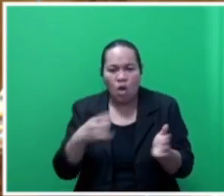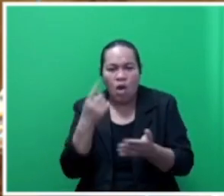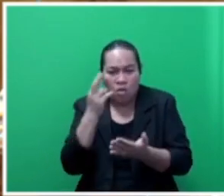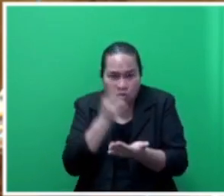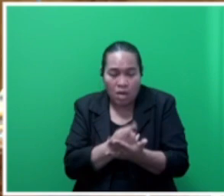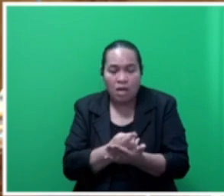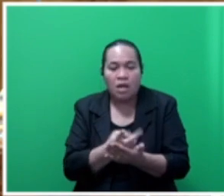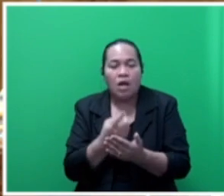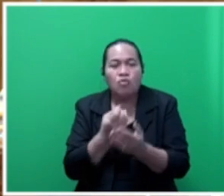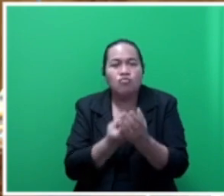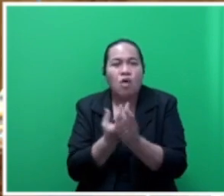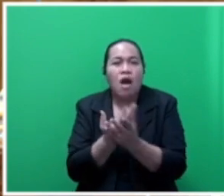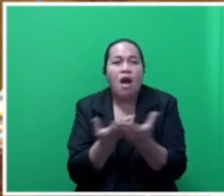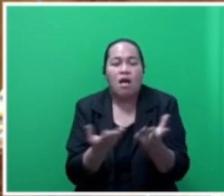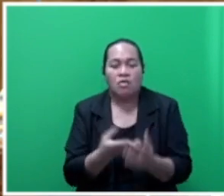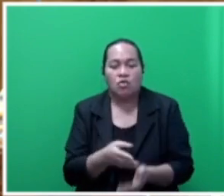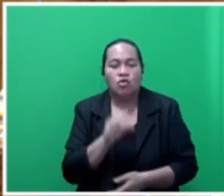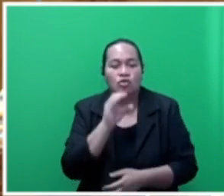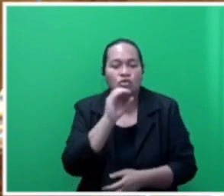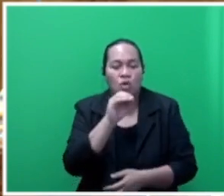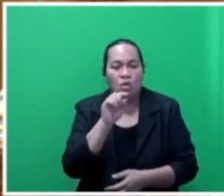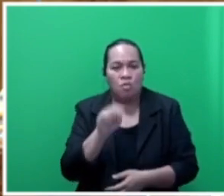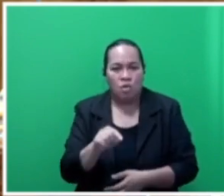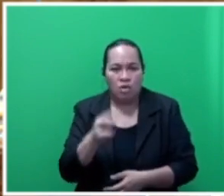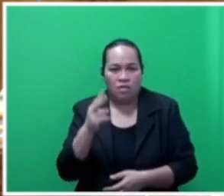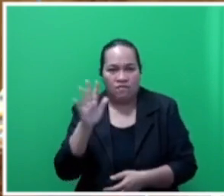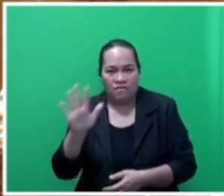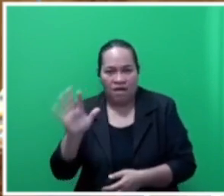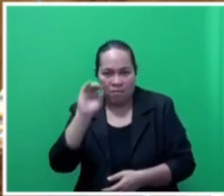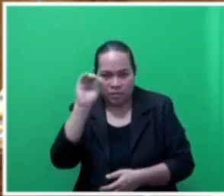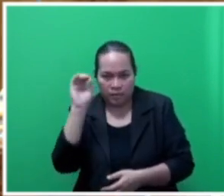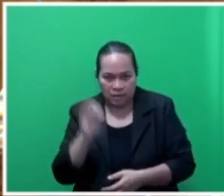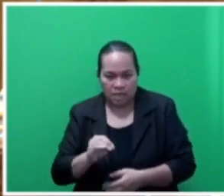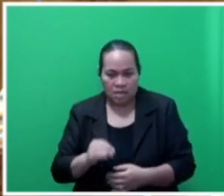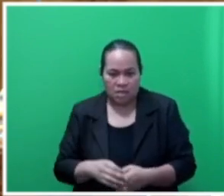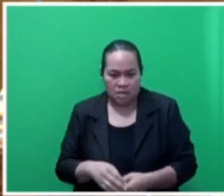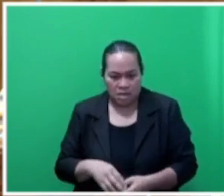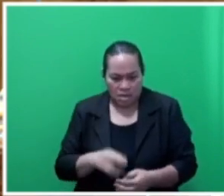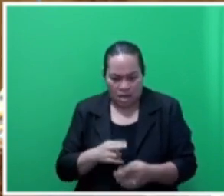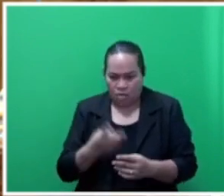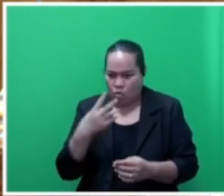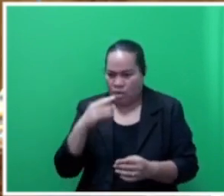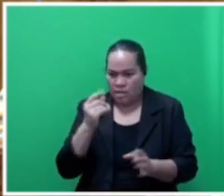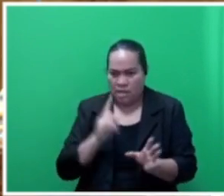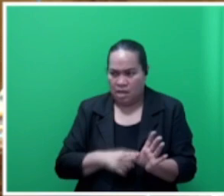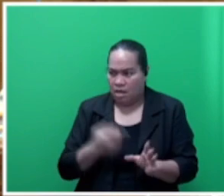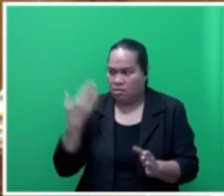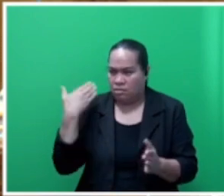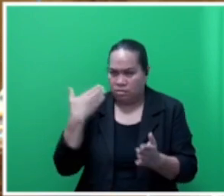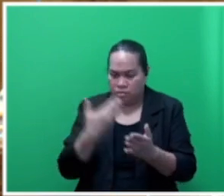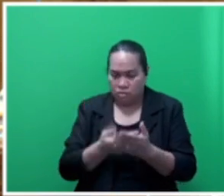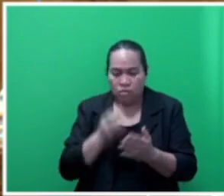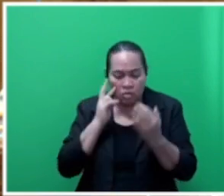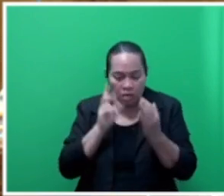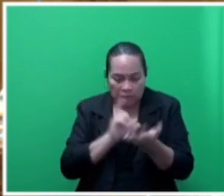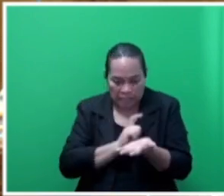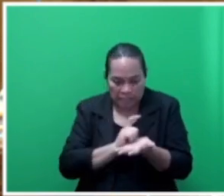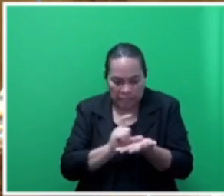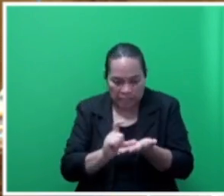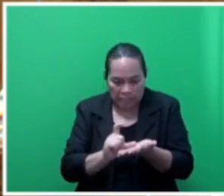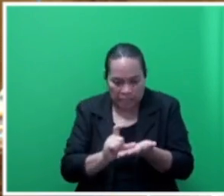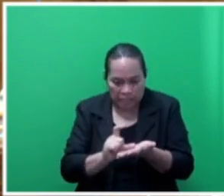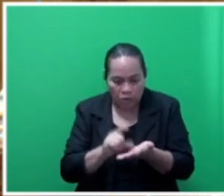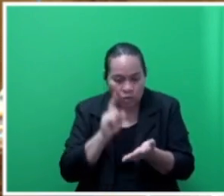0.75%. The low level of growth in the last 15 years is clearly reflected in our key macro